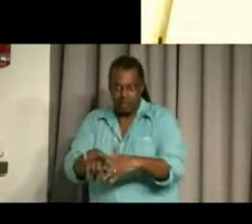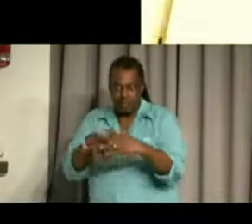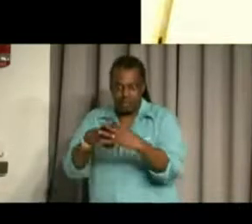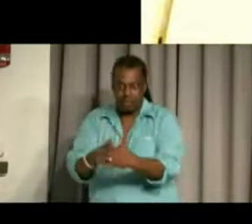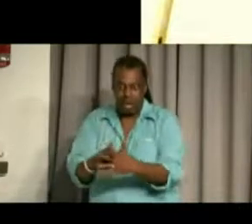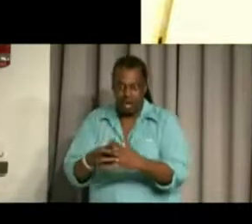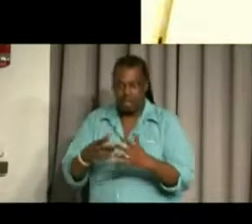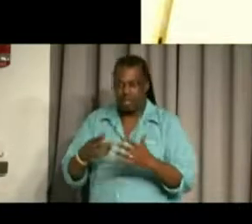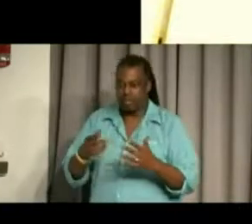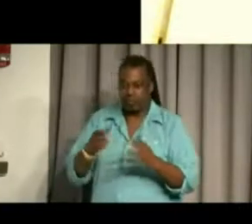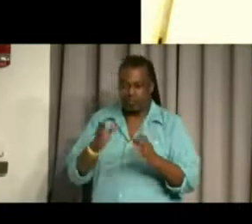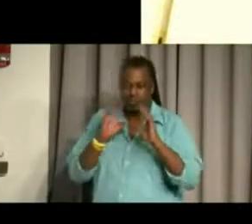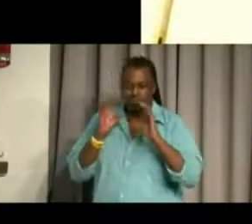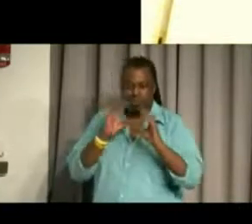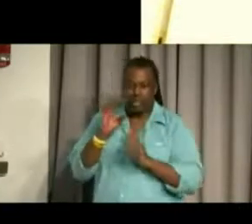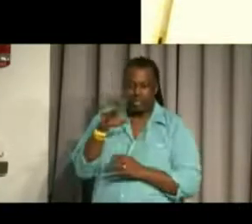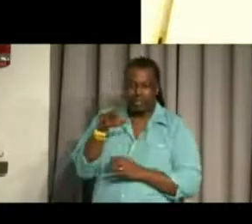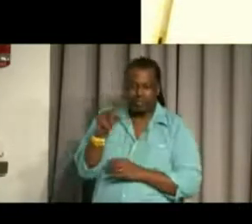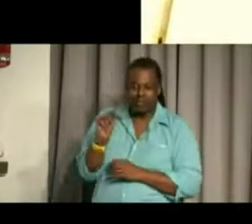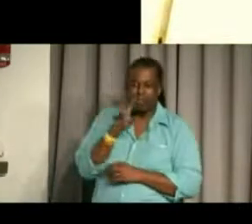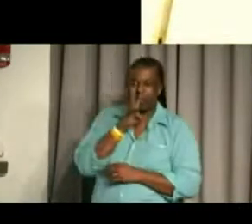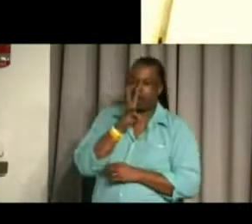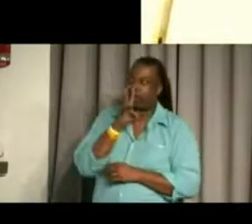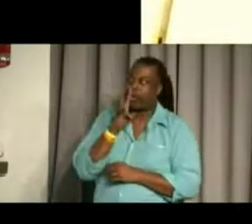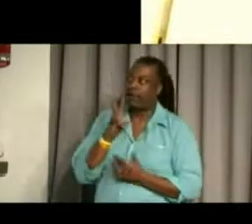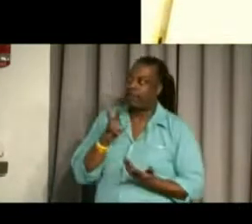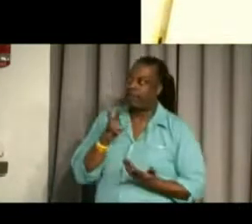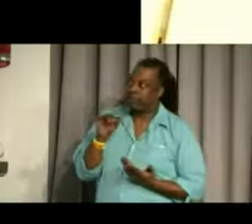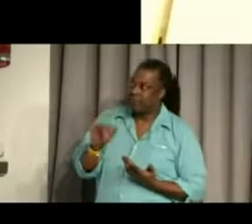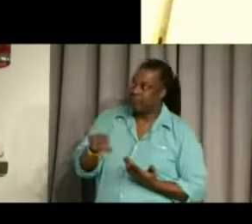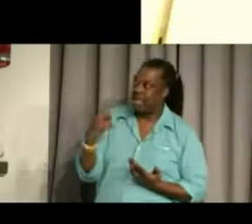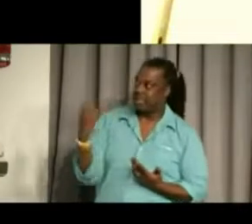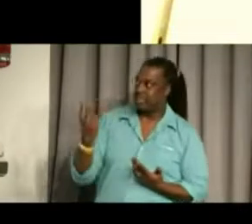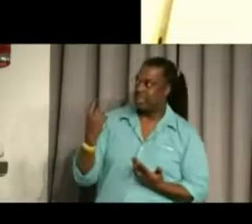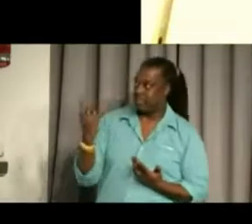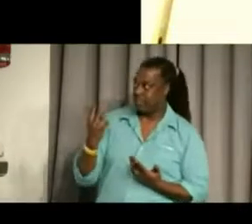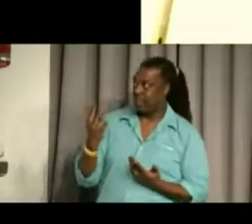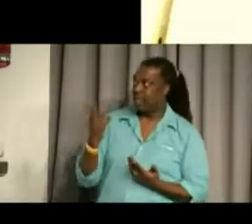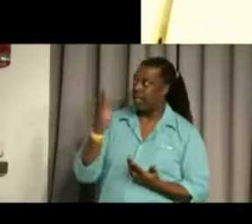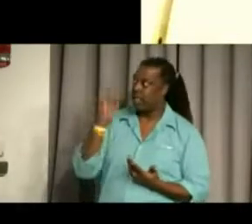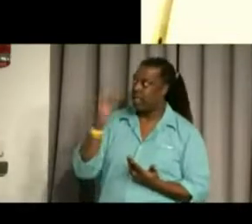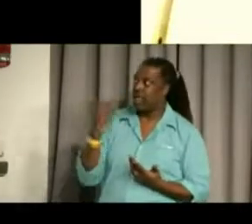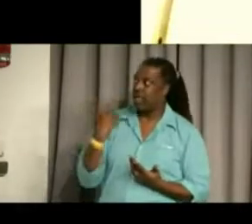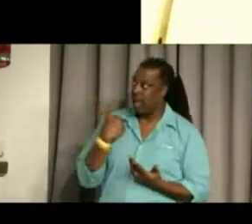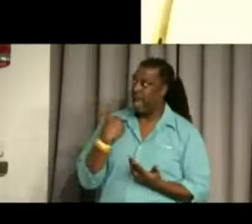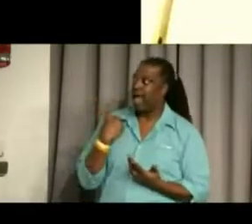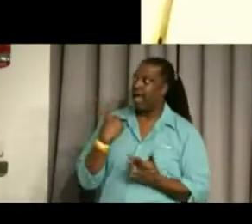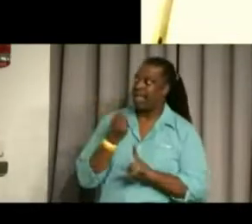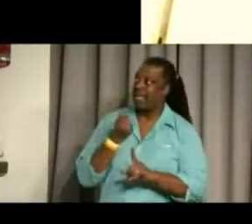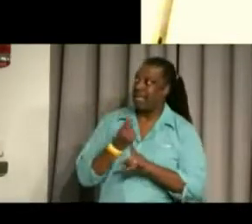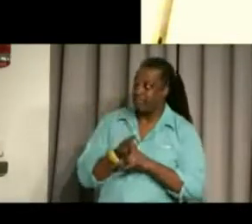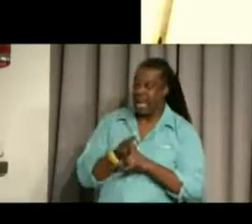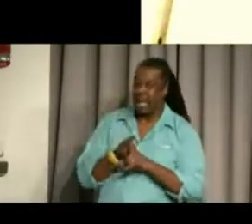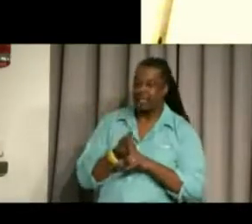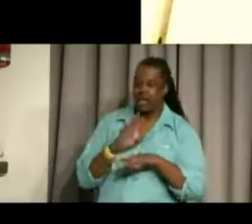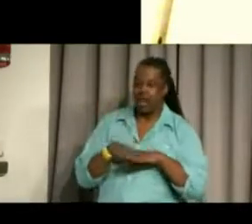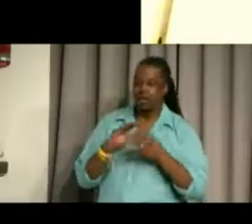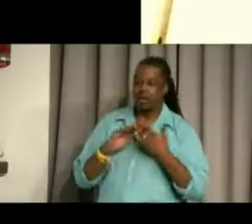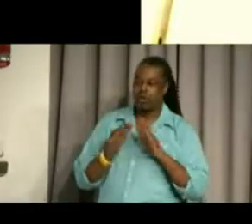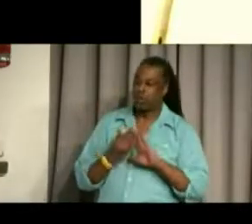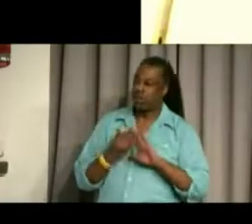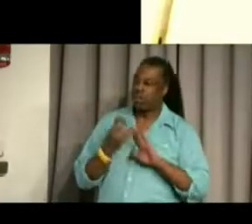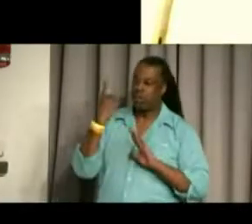of drinking Flint water. And this is something that is going to have impact on our community